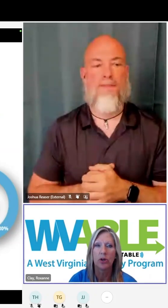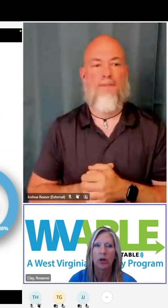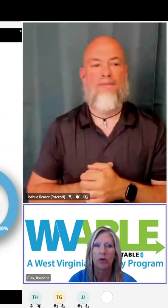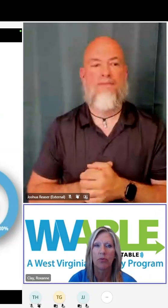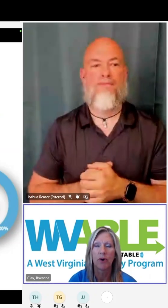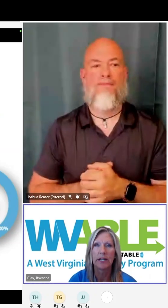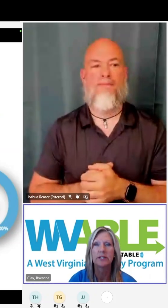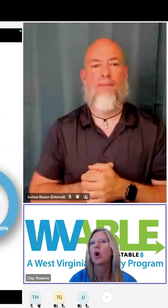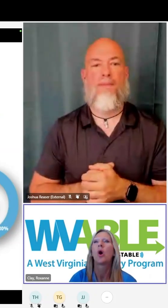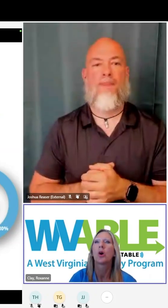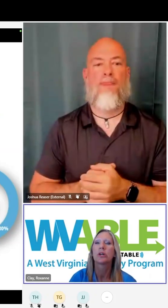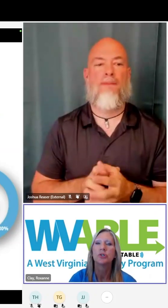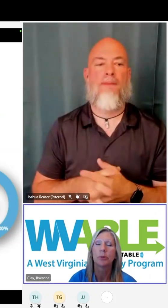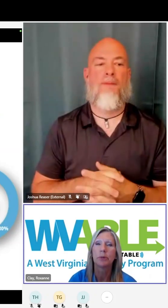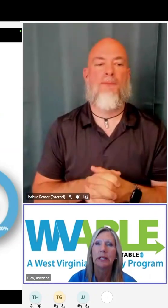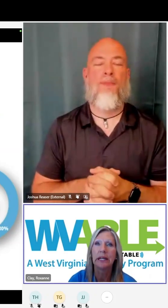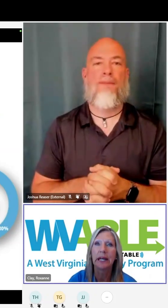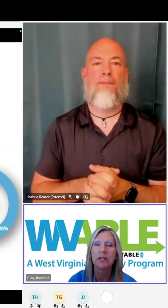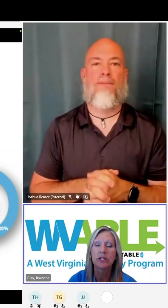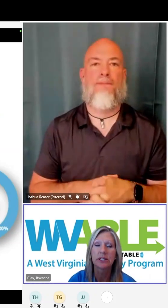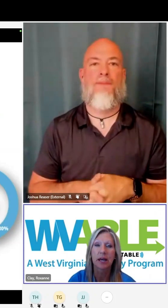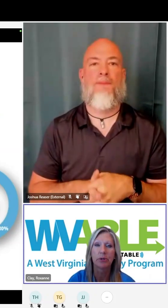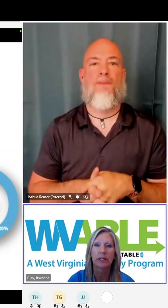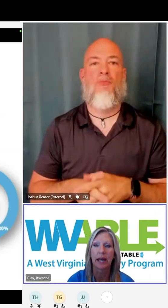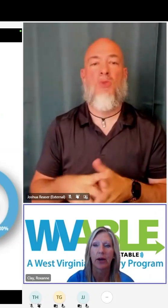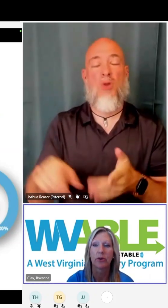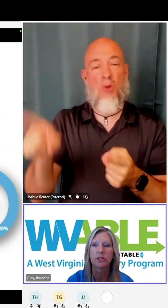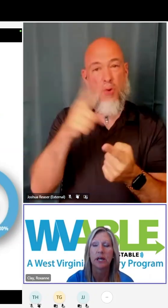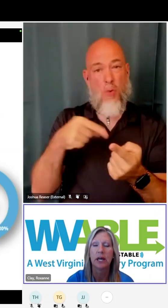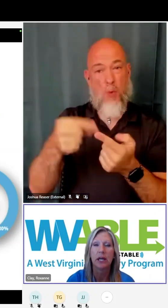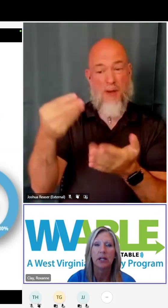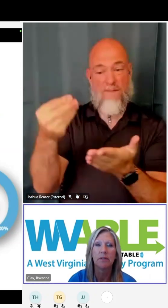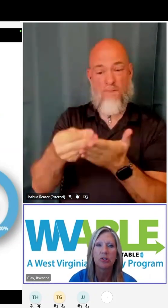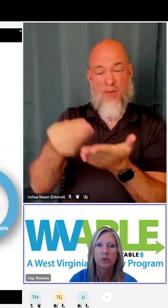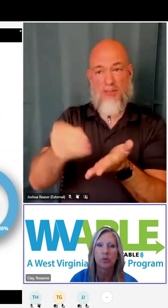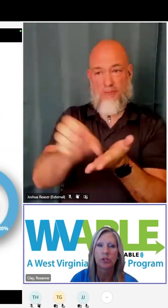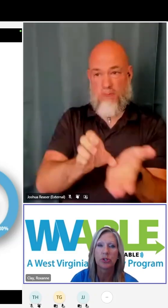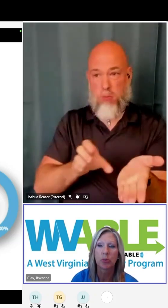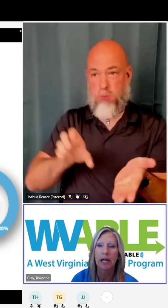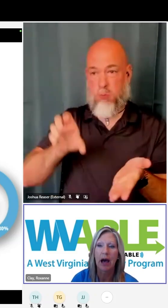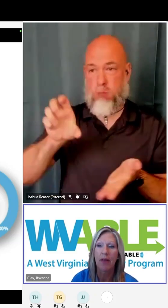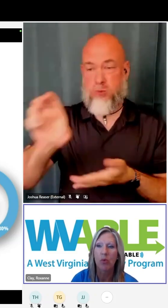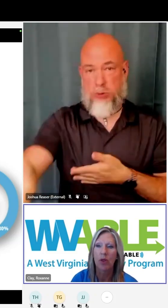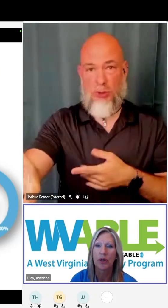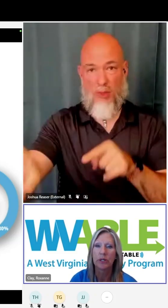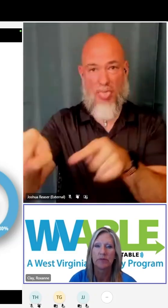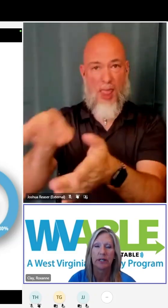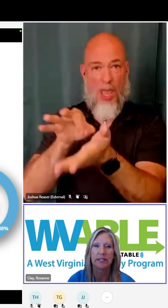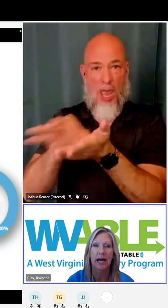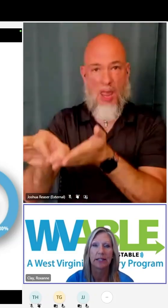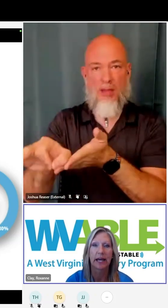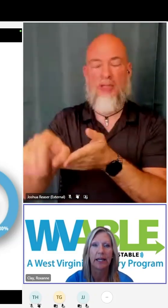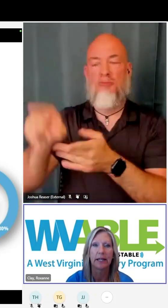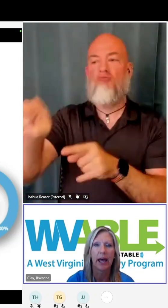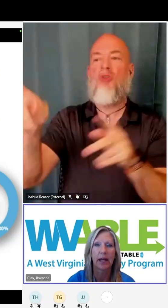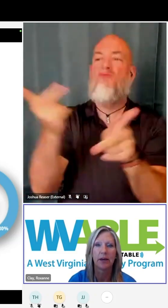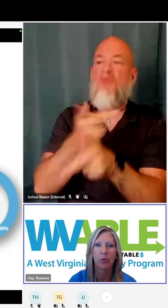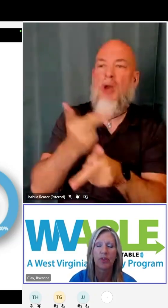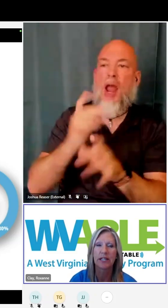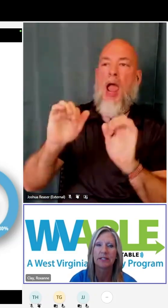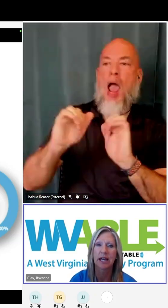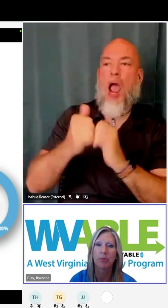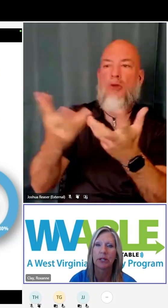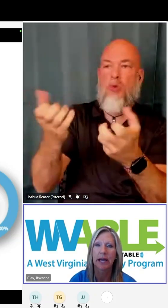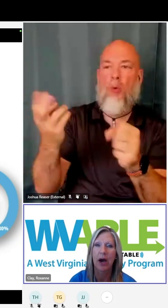When funds are contributed into the stable account, individuals will determine how they want those funds allocated.